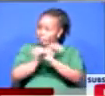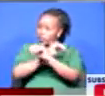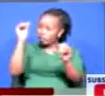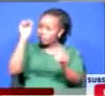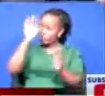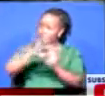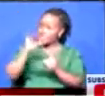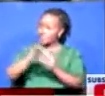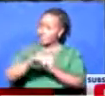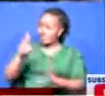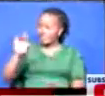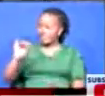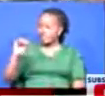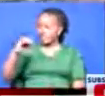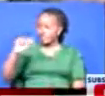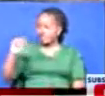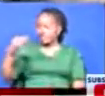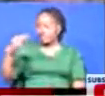Gachagua.